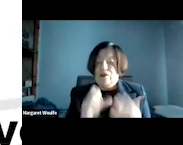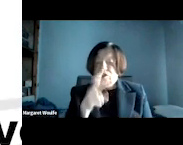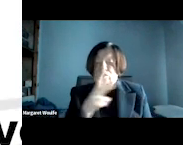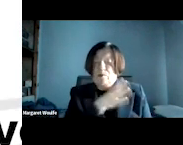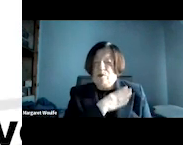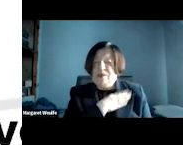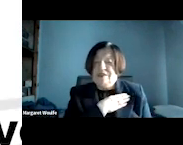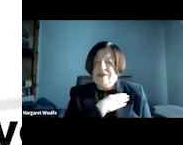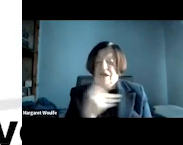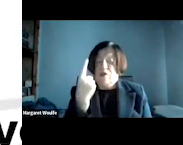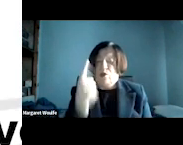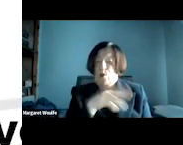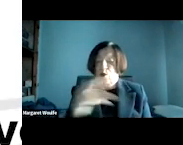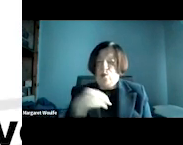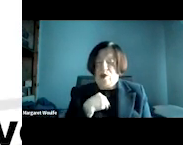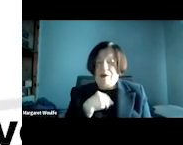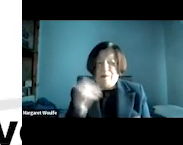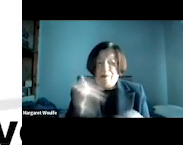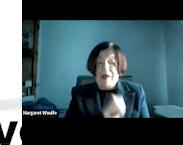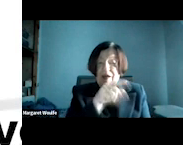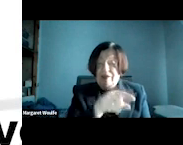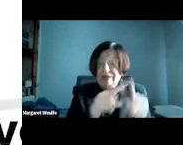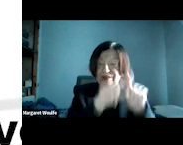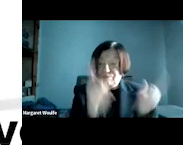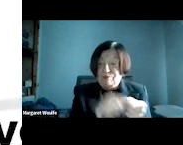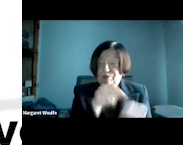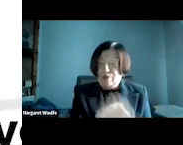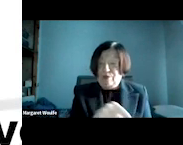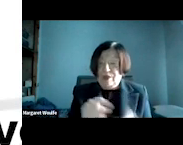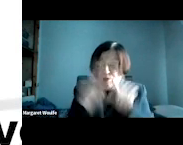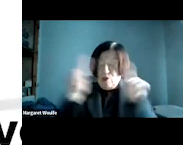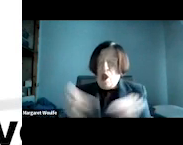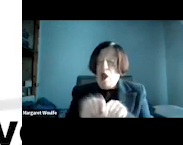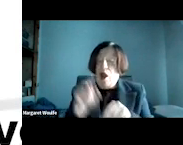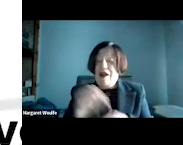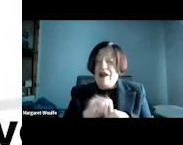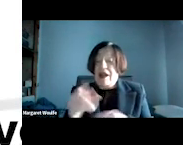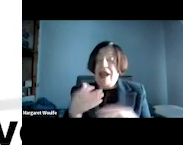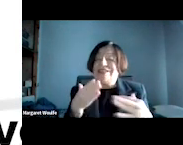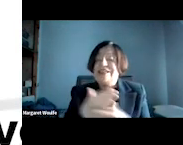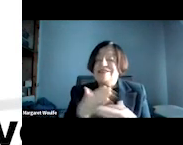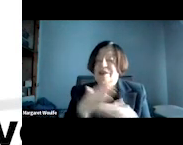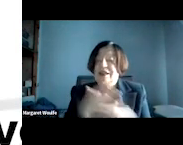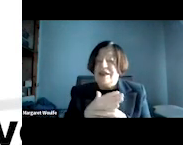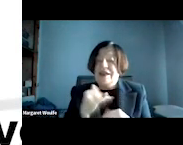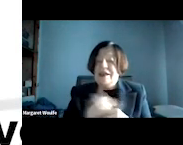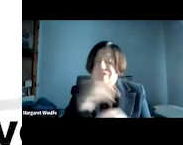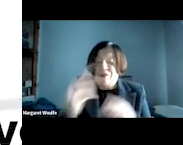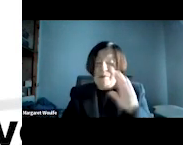subcommittees, and the one that were highlighted on the screen here this morning is the whole area of accessibility in the built